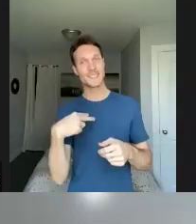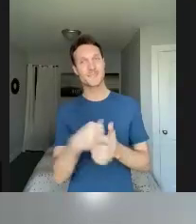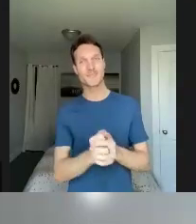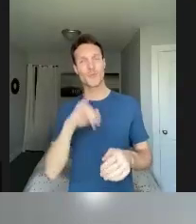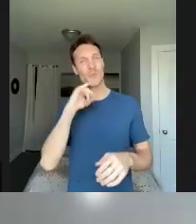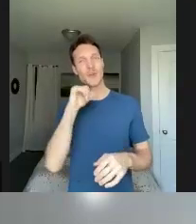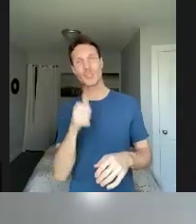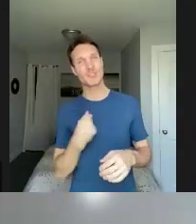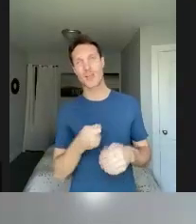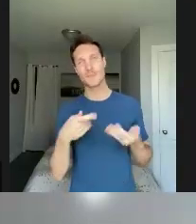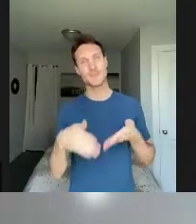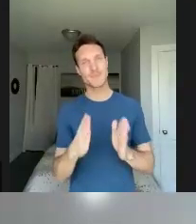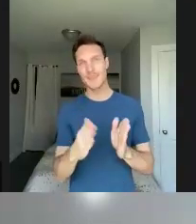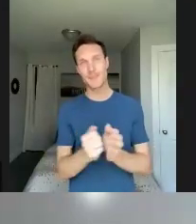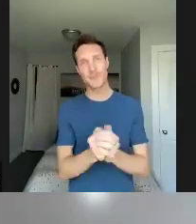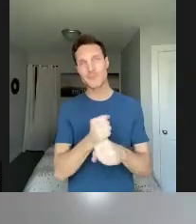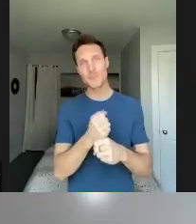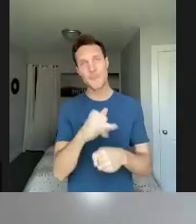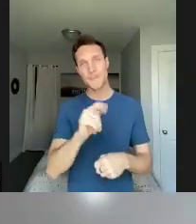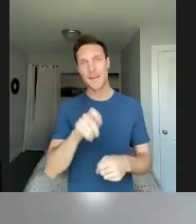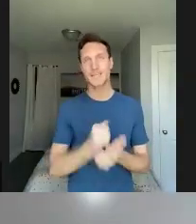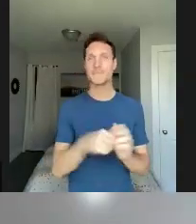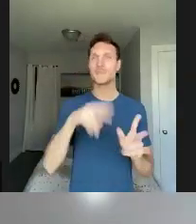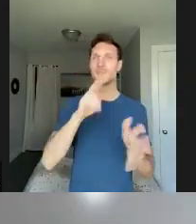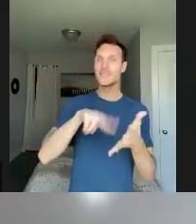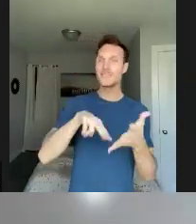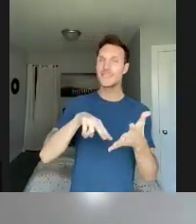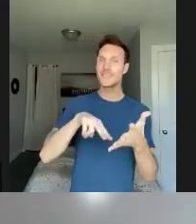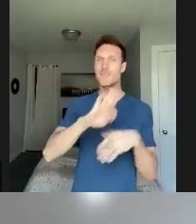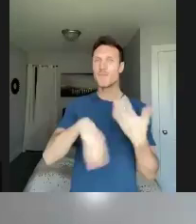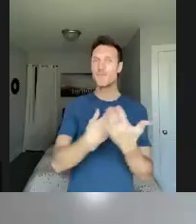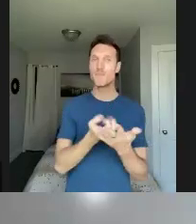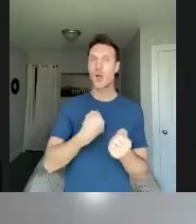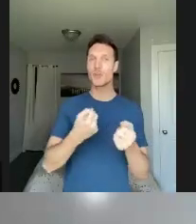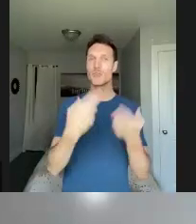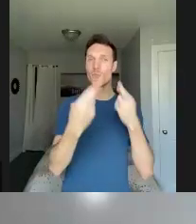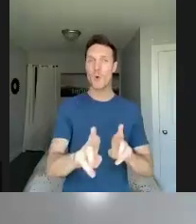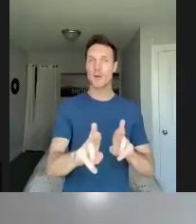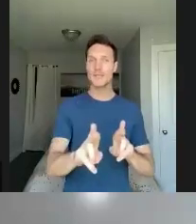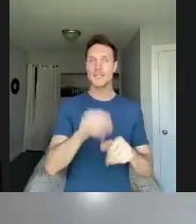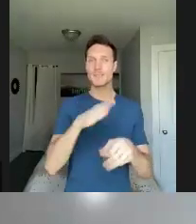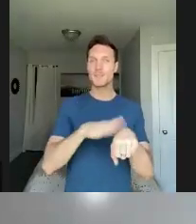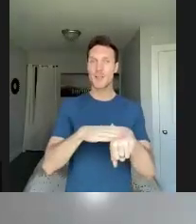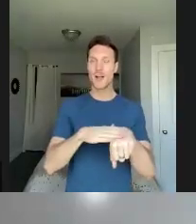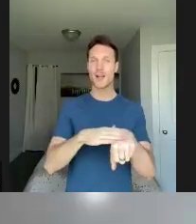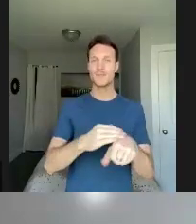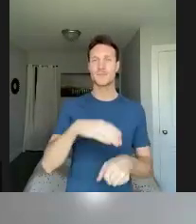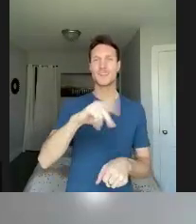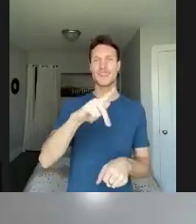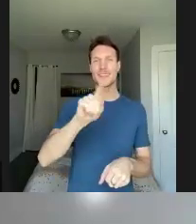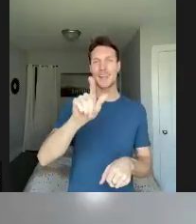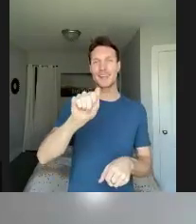you can always access these recordings on the KDAD's website. And Sai's going to put that link in the chat for